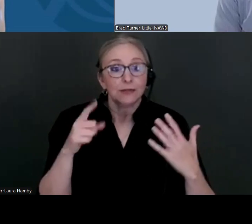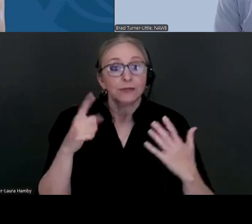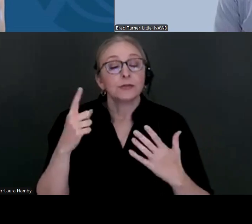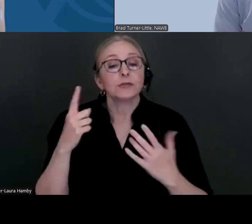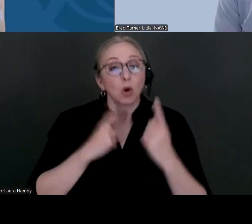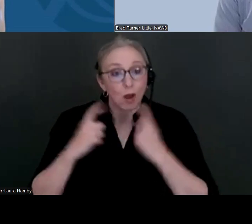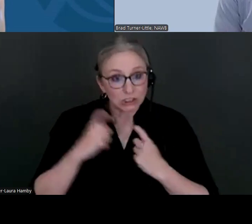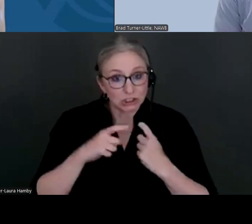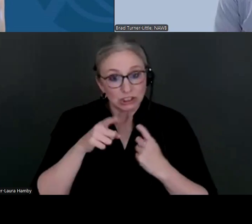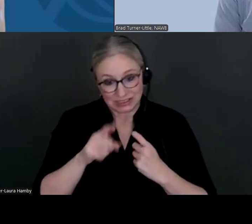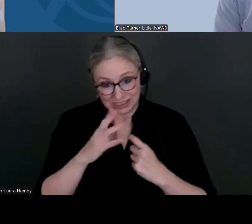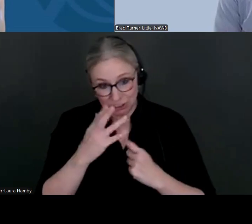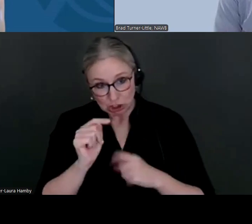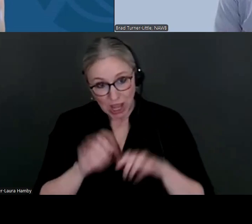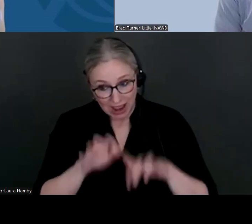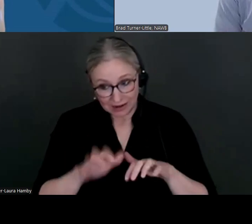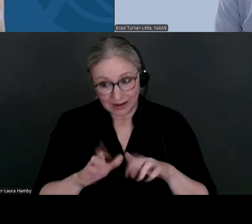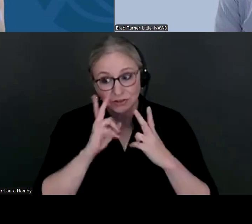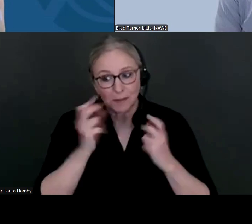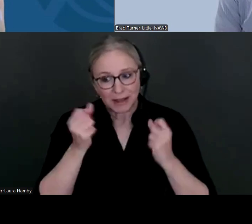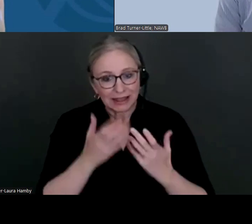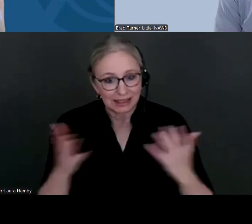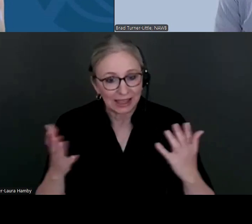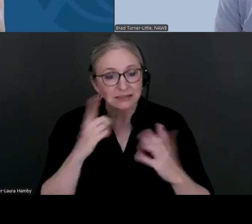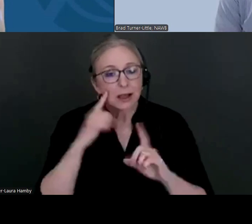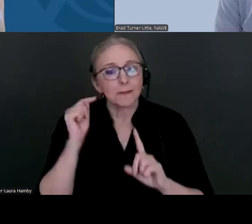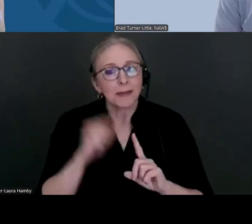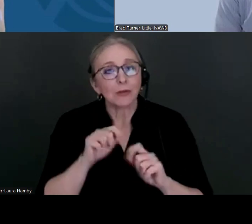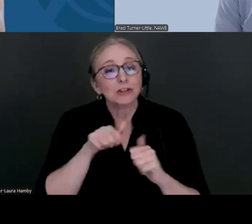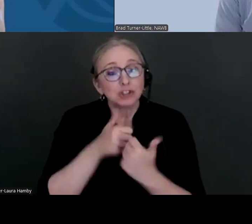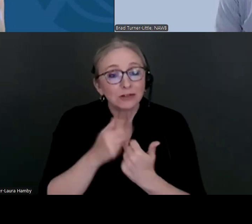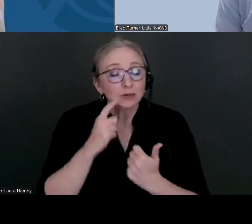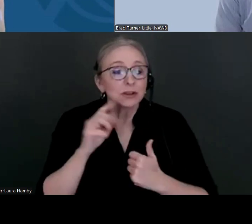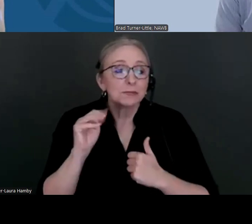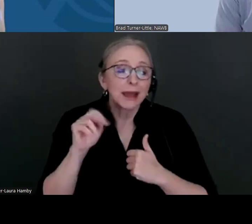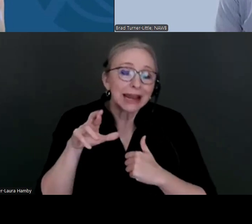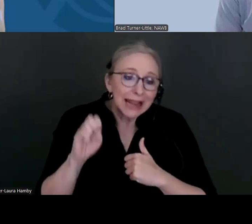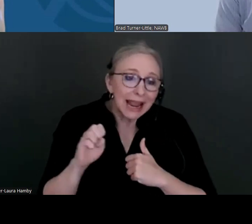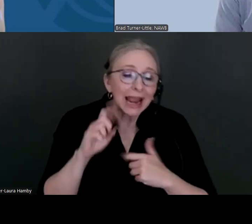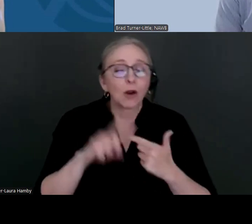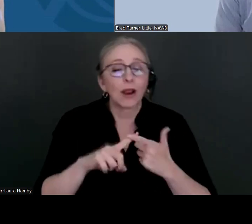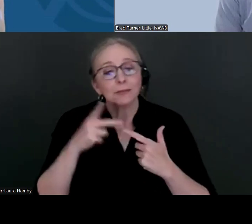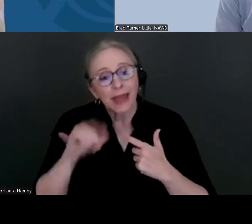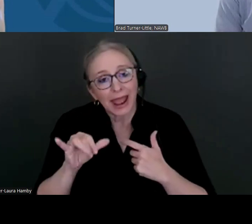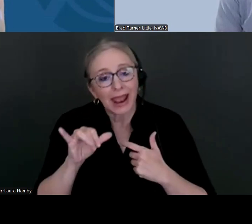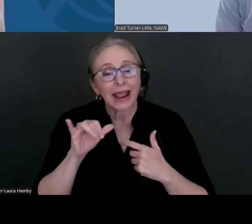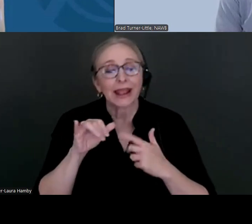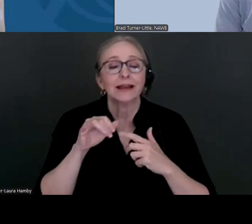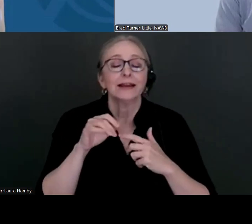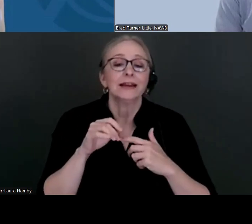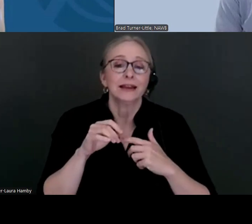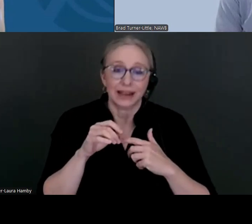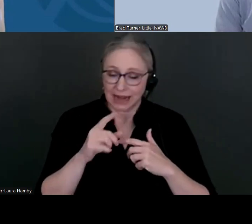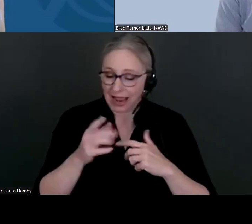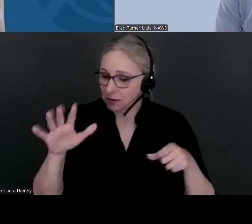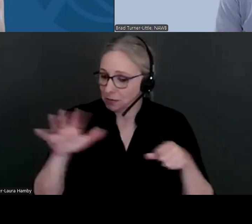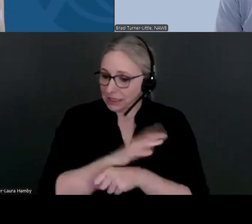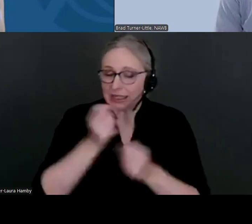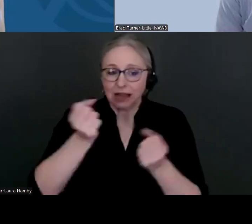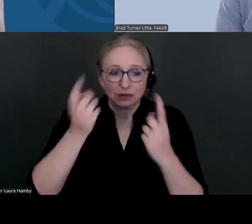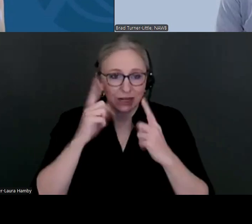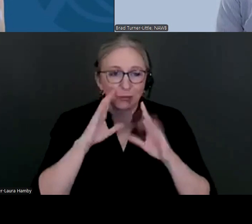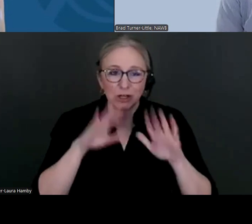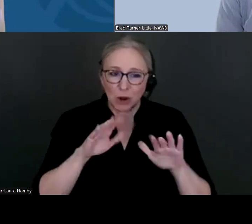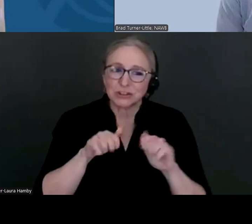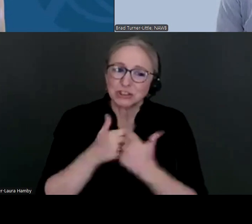questions in the chat, the Q&A section, about the challenges with Medicare and the challenges with pay. And I fully understand those. We know how